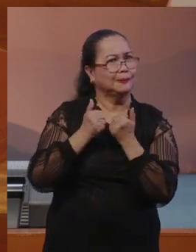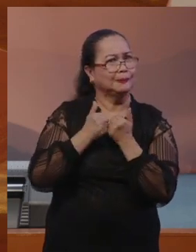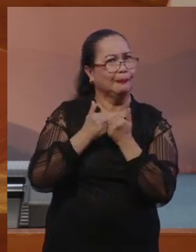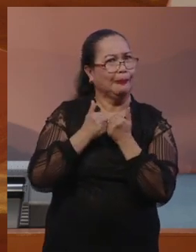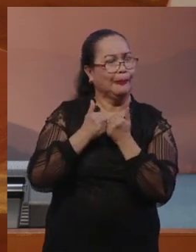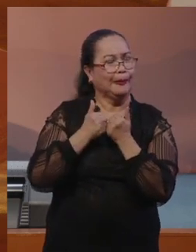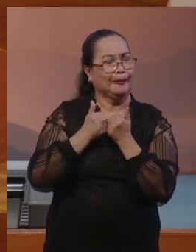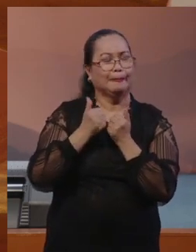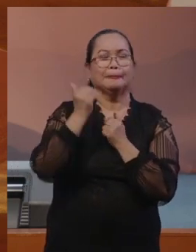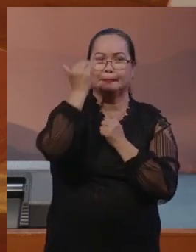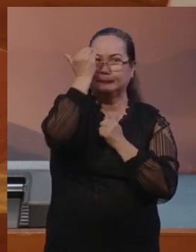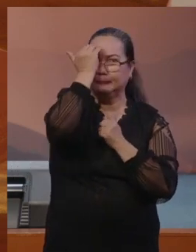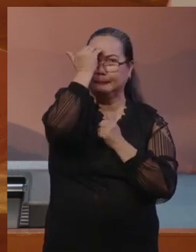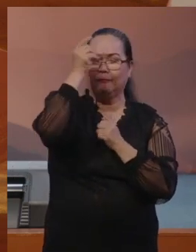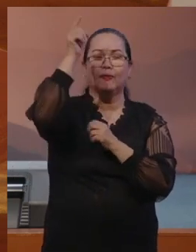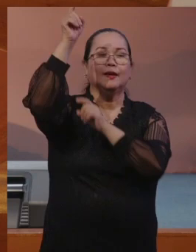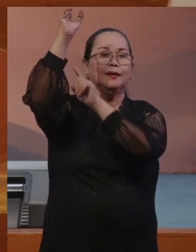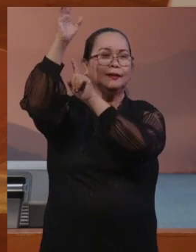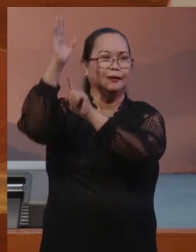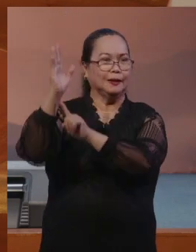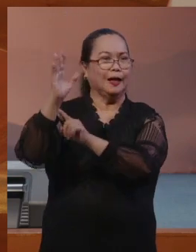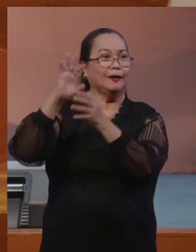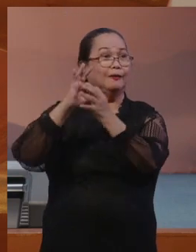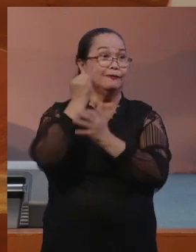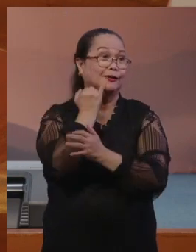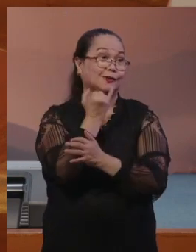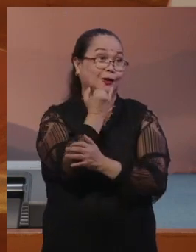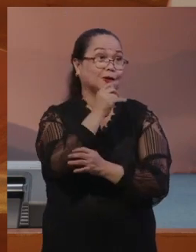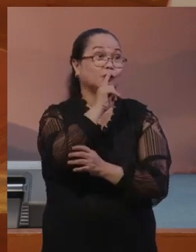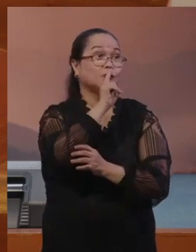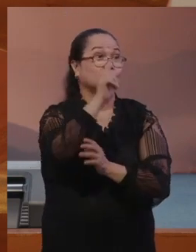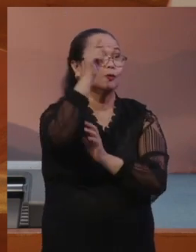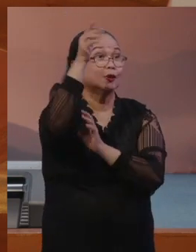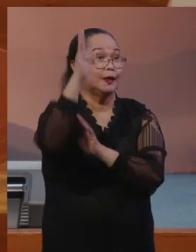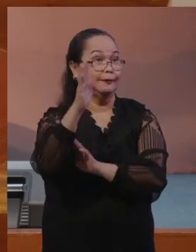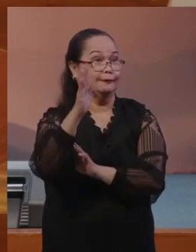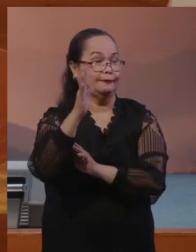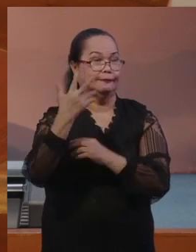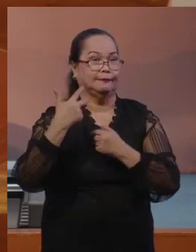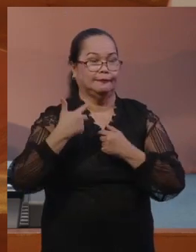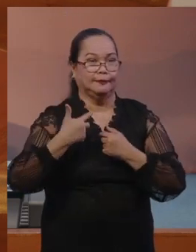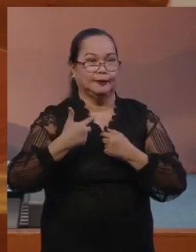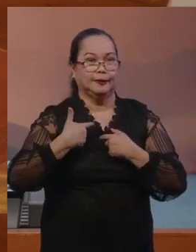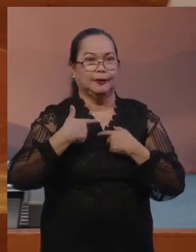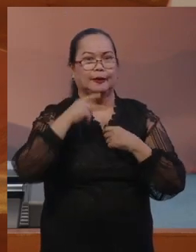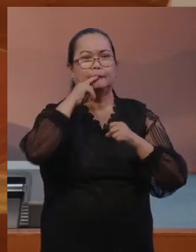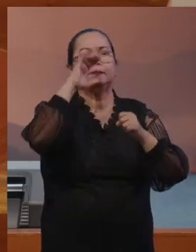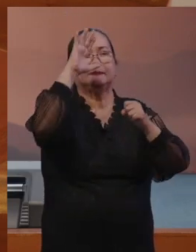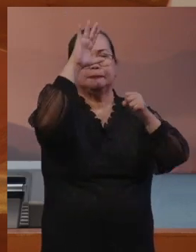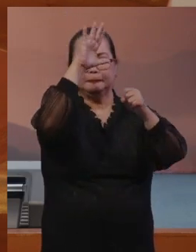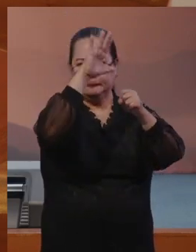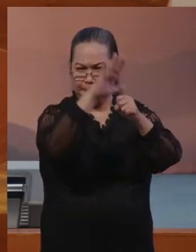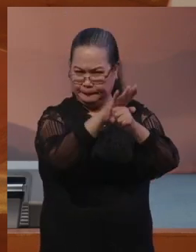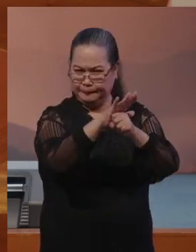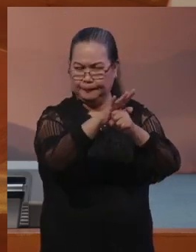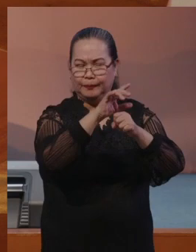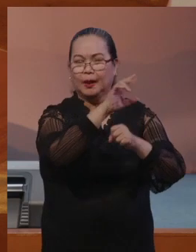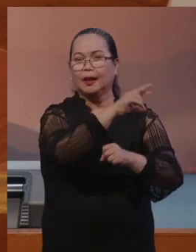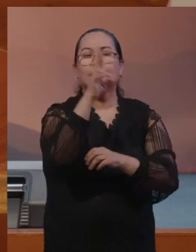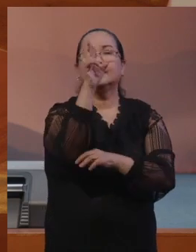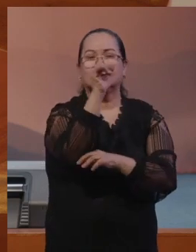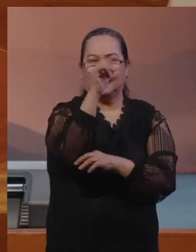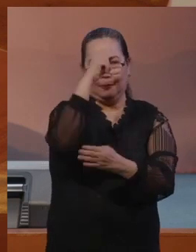Kinilala niya na ang Diyos ang tunay na Panginoon. Binigyan parangalan at pinaniwalaan ni